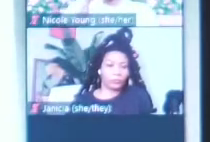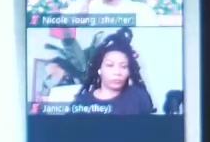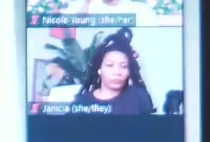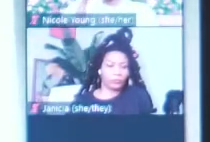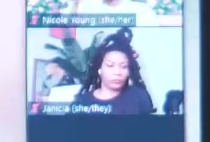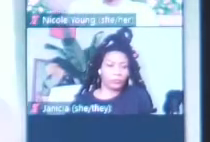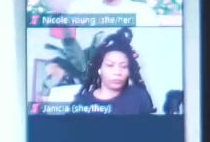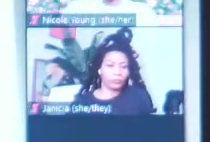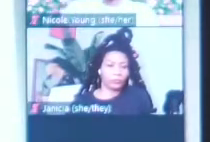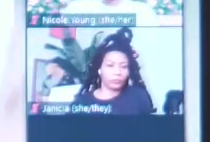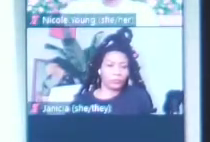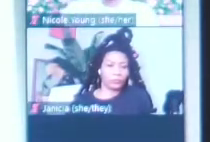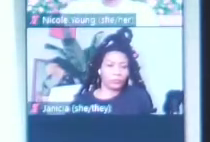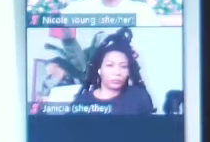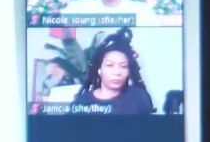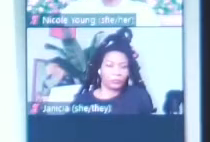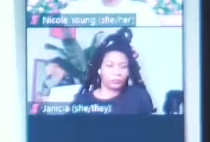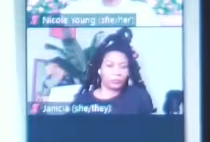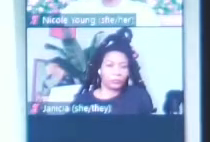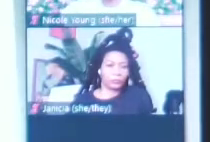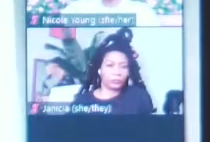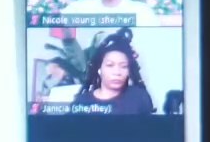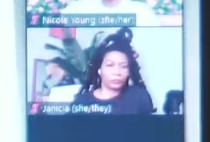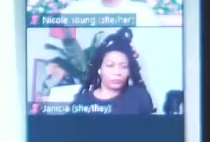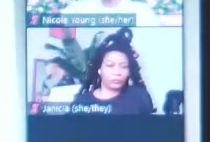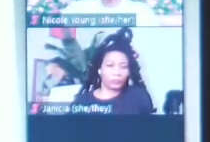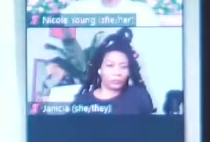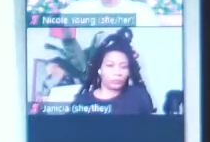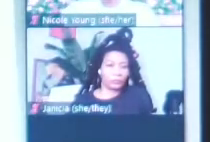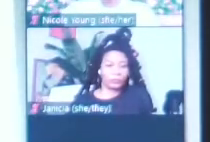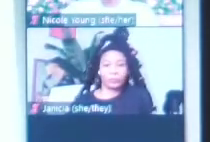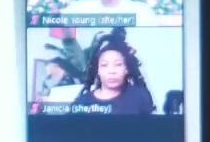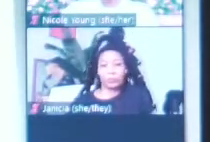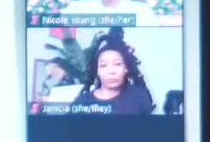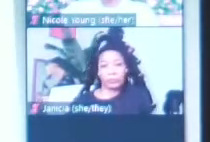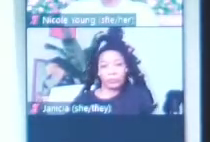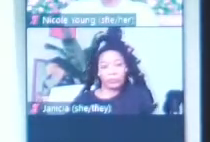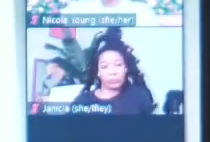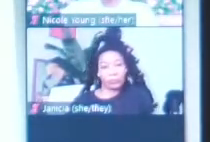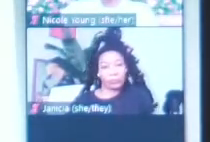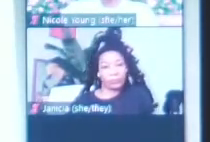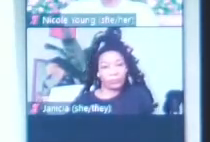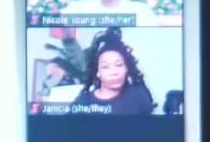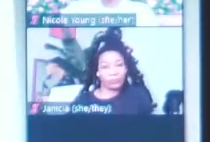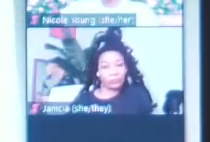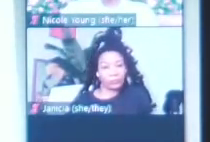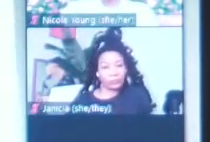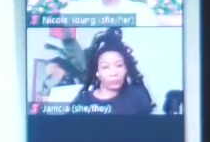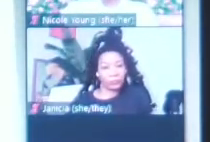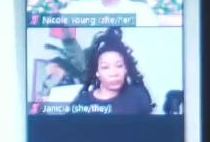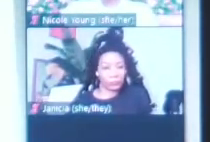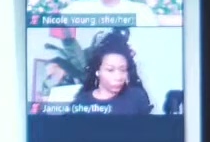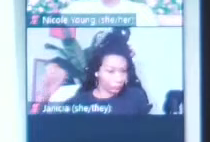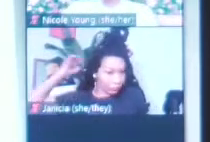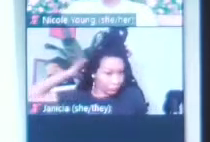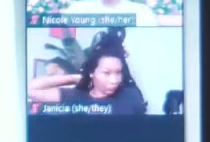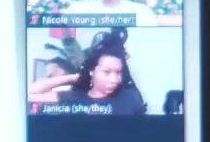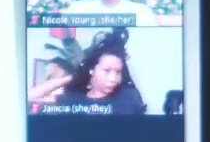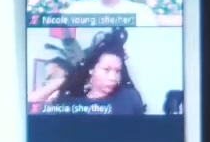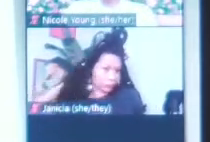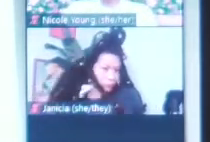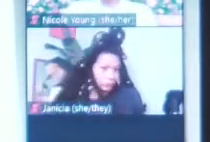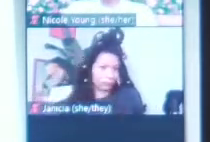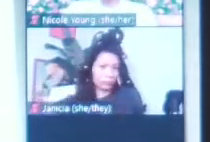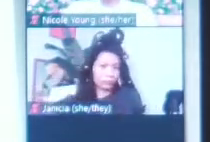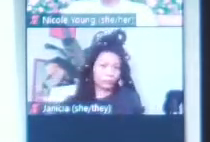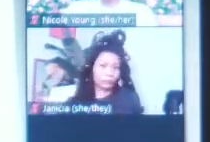pictures were going to be done and edited in about 3 weeks. So 3 weeks come along, and he tells me that he doesn't say anything. He doesn't